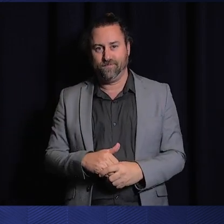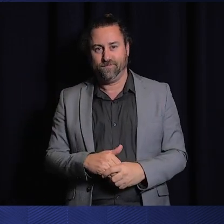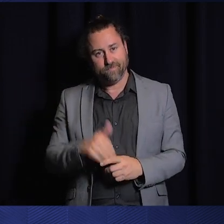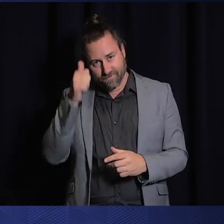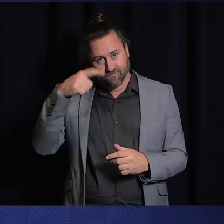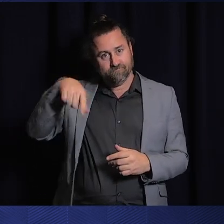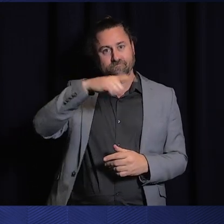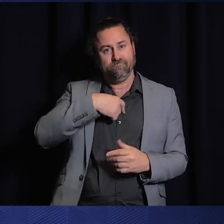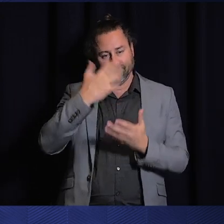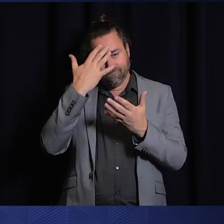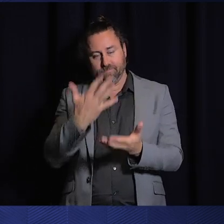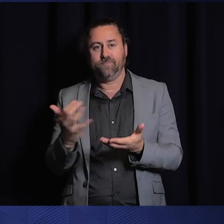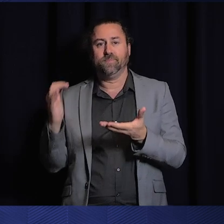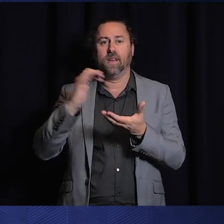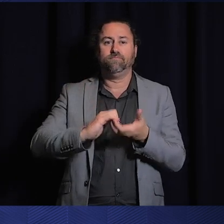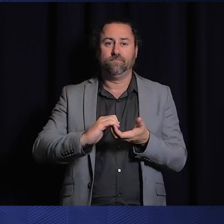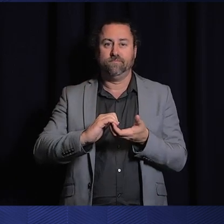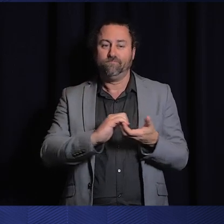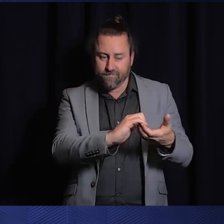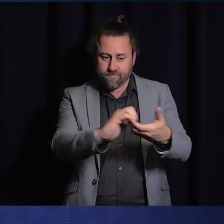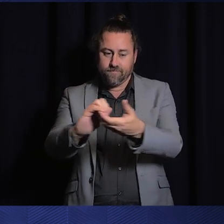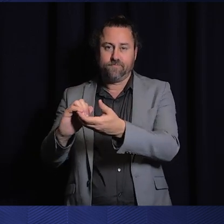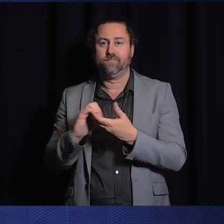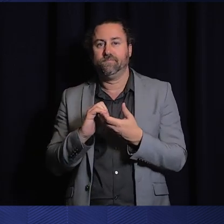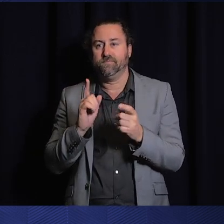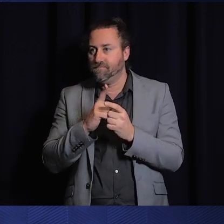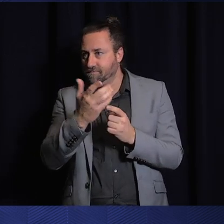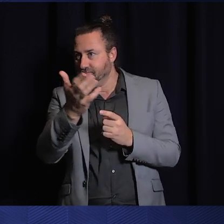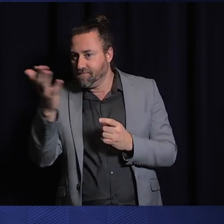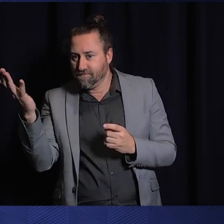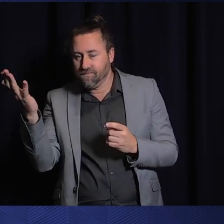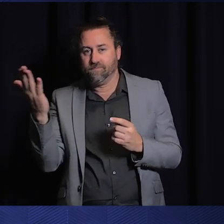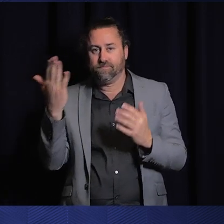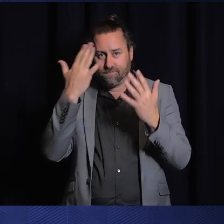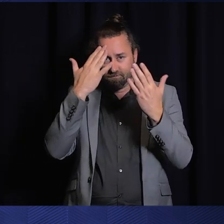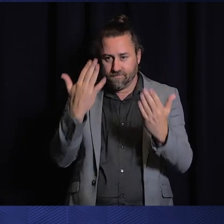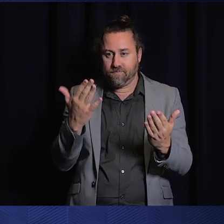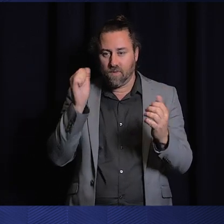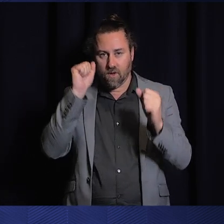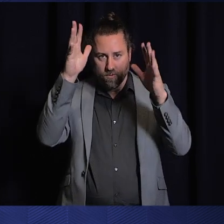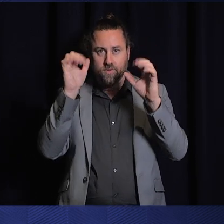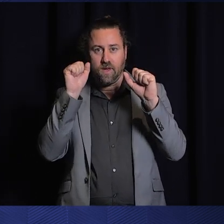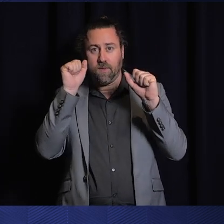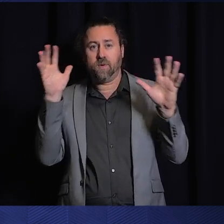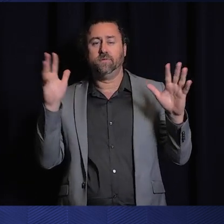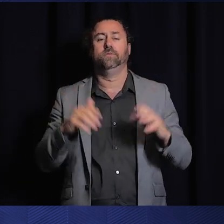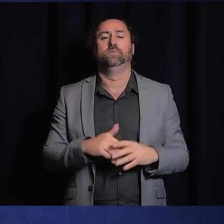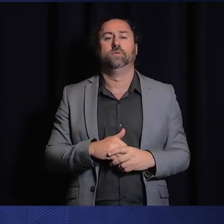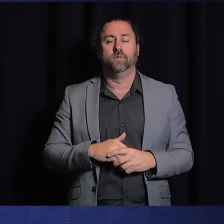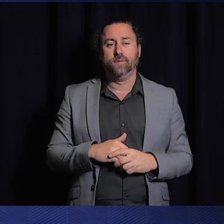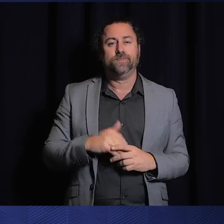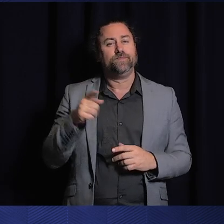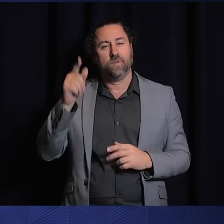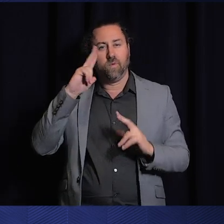reconciliation, we extend our acknowledgement to all Aboriginal and Torres Strait Islander people as the traditional custodians